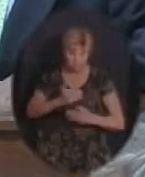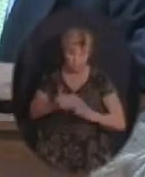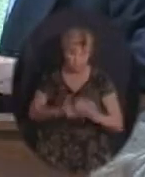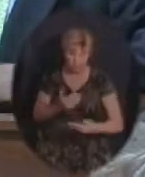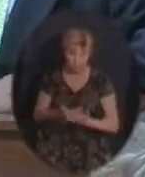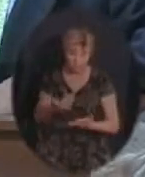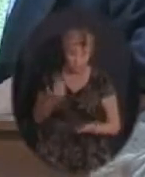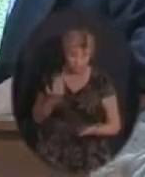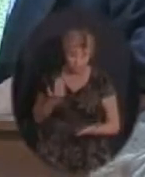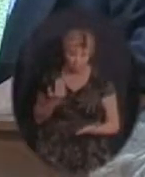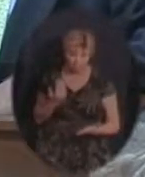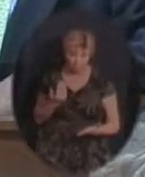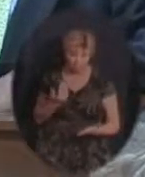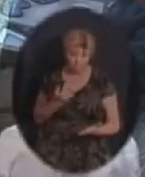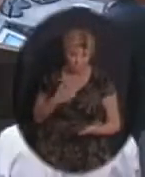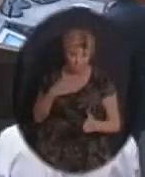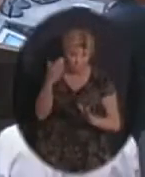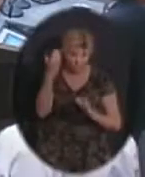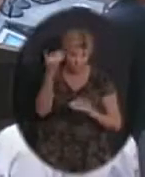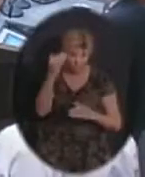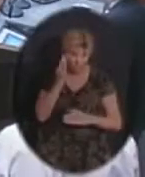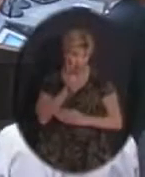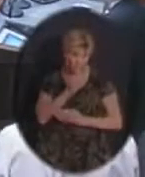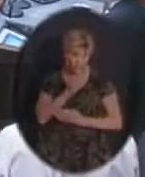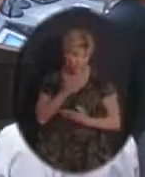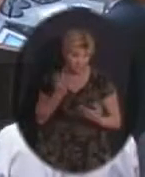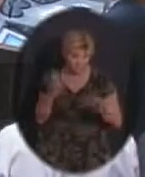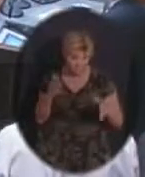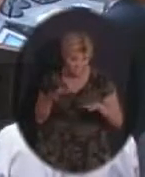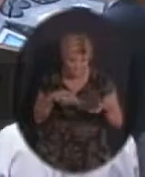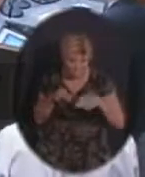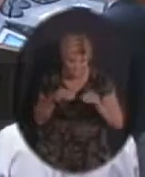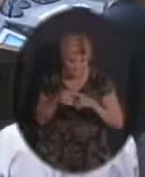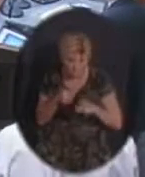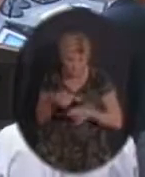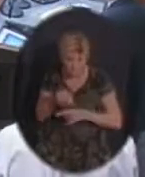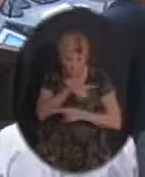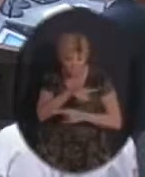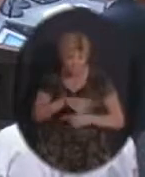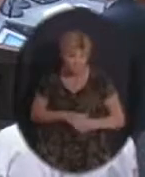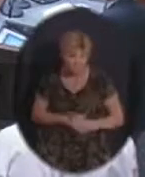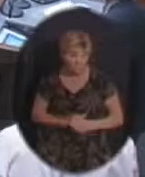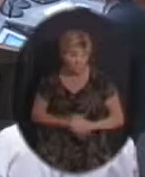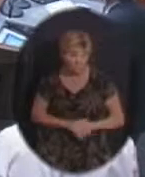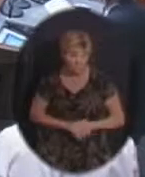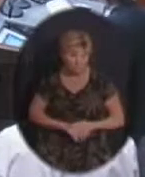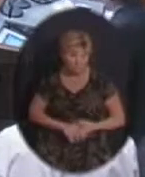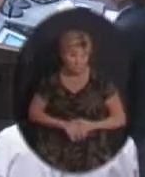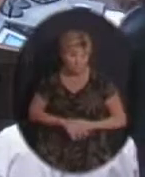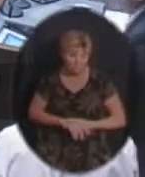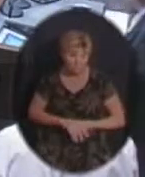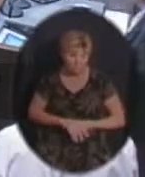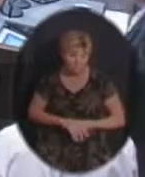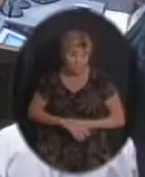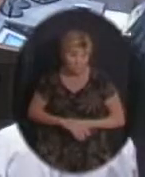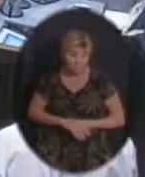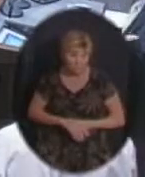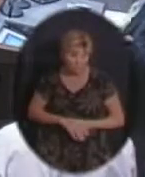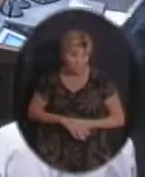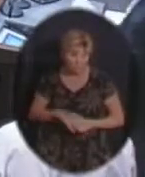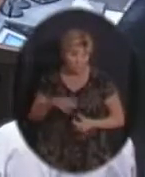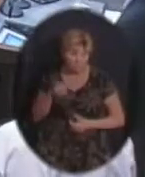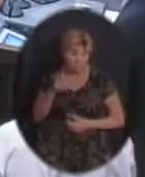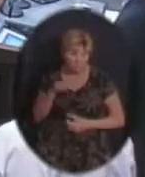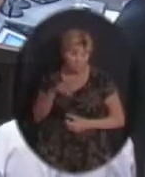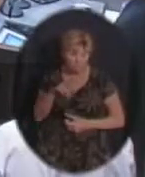But hopefully it'll be laid out for you. Comes upon us quick, doesn't it? Merle